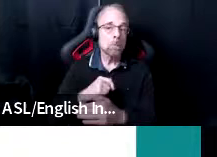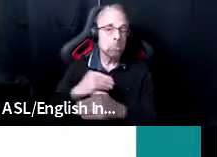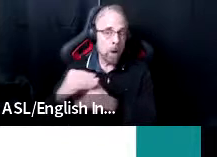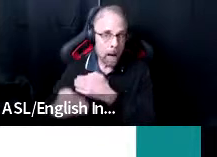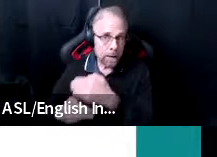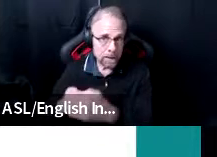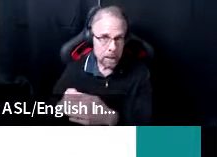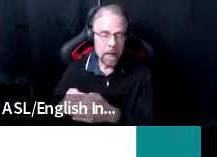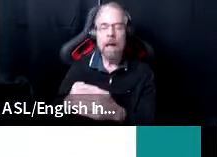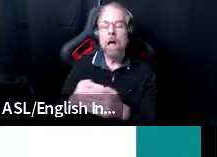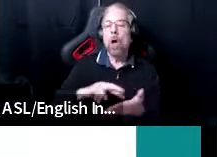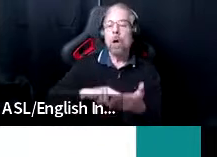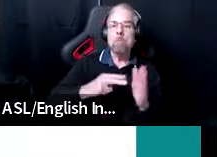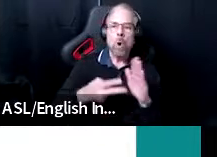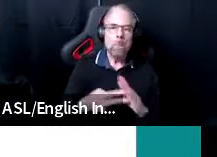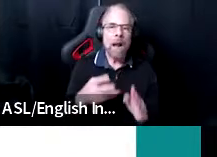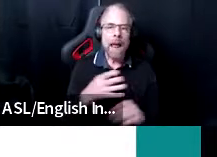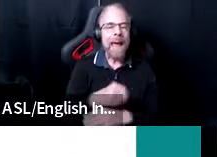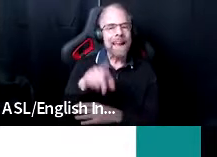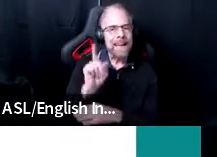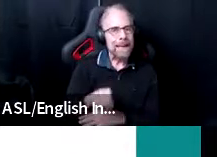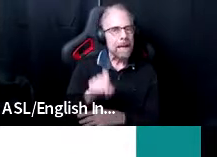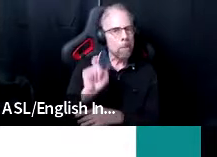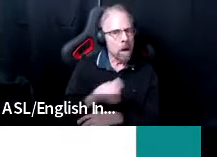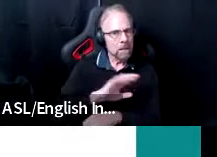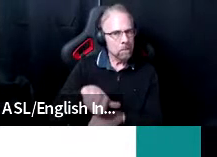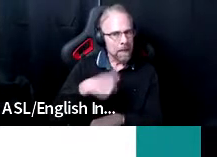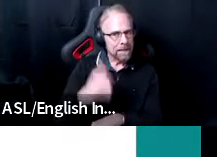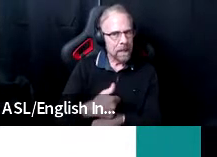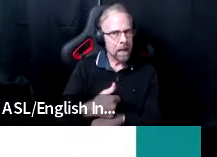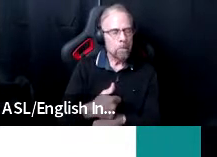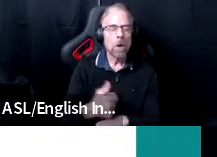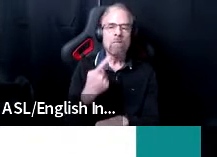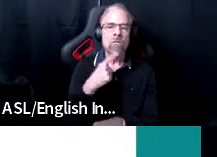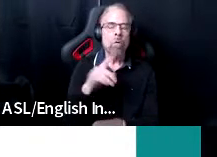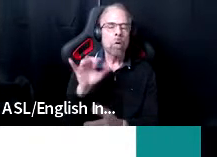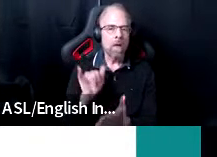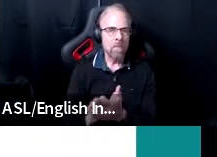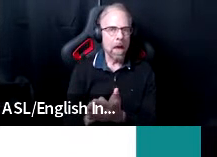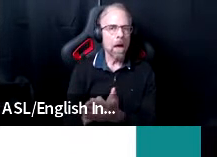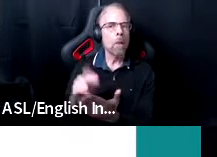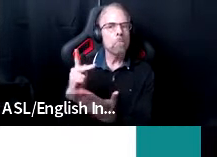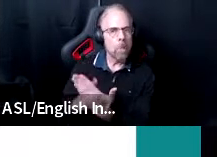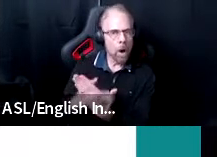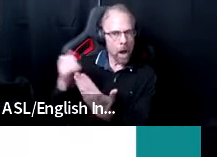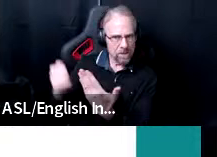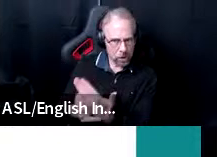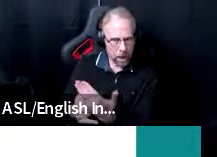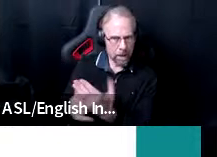a purpose and need has to be established for that project. So